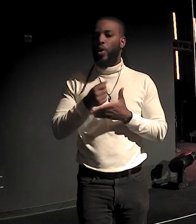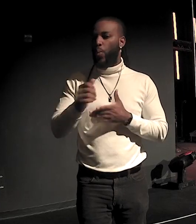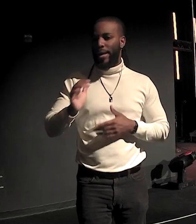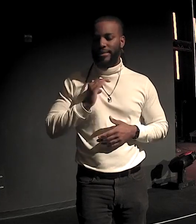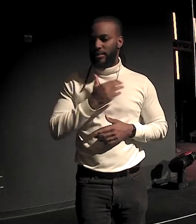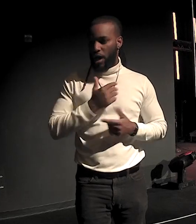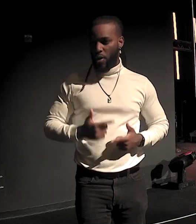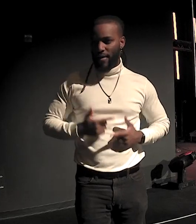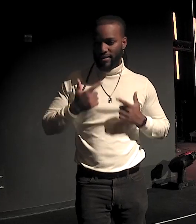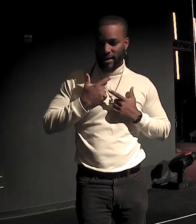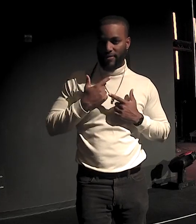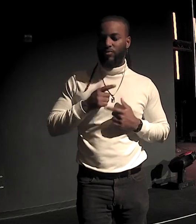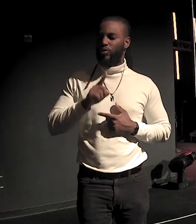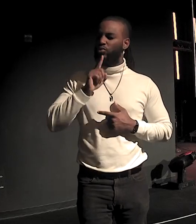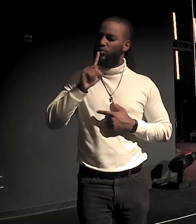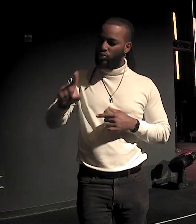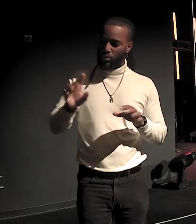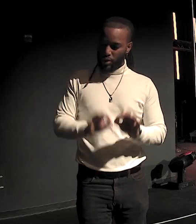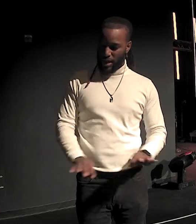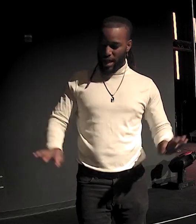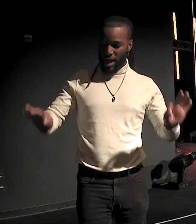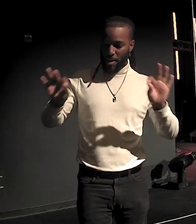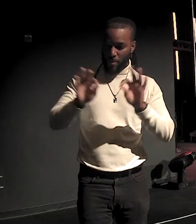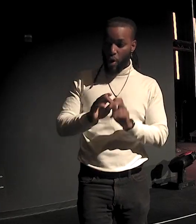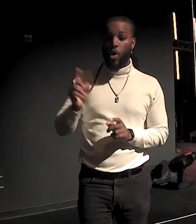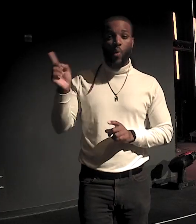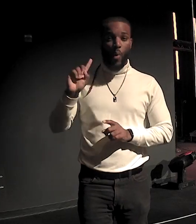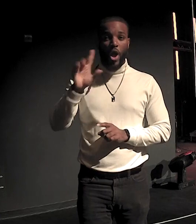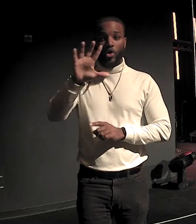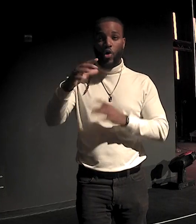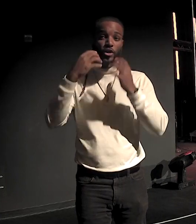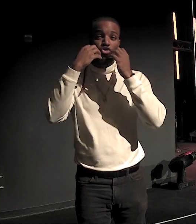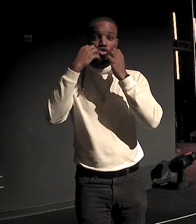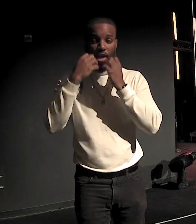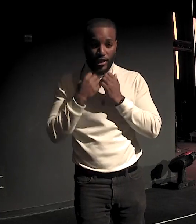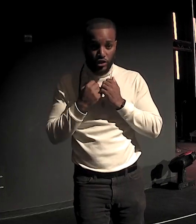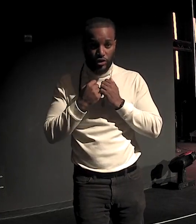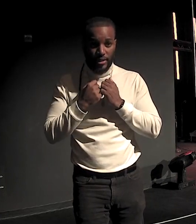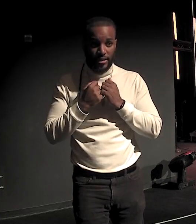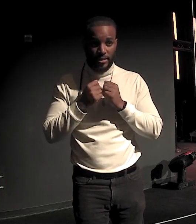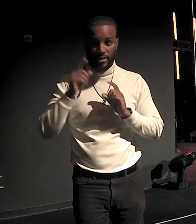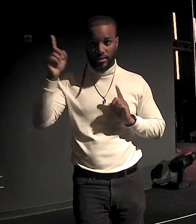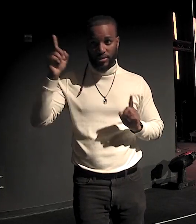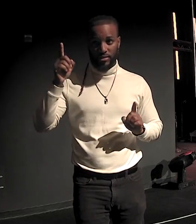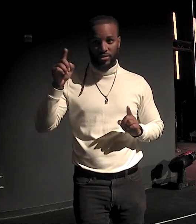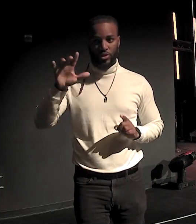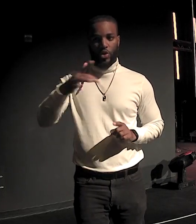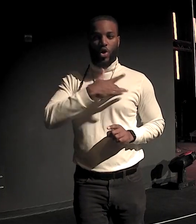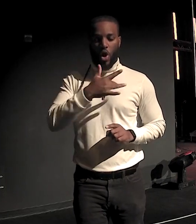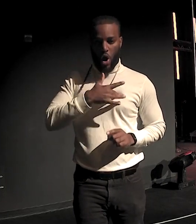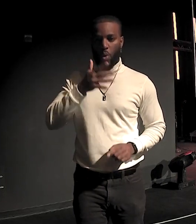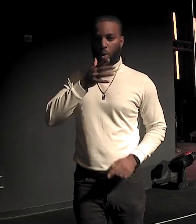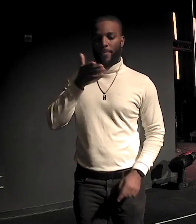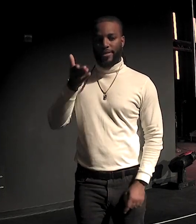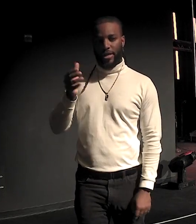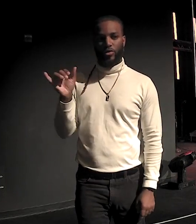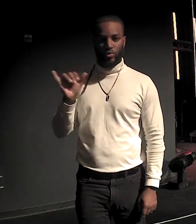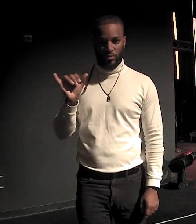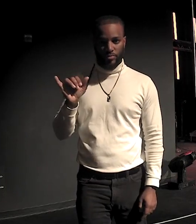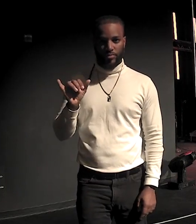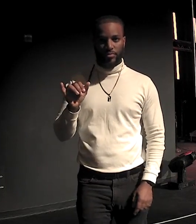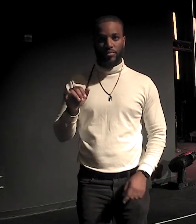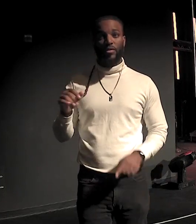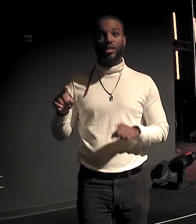says, what's super important is for where your treasure is, there your heart will be also. As